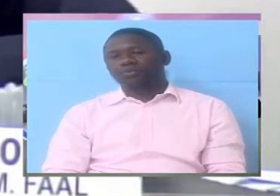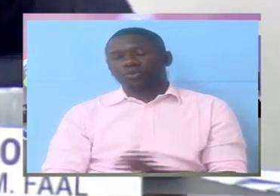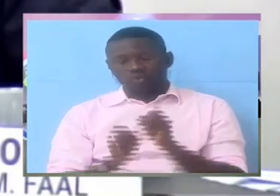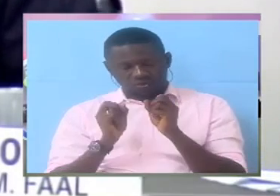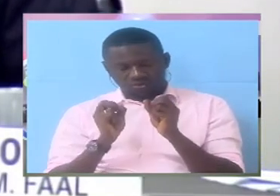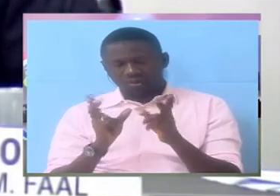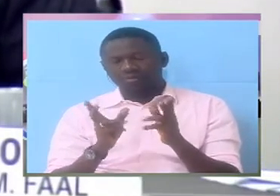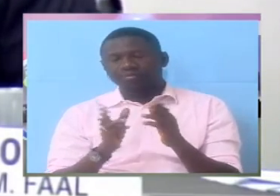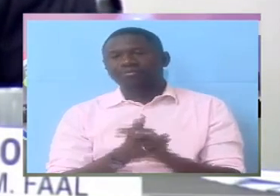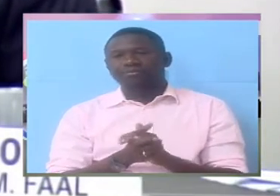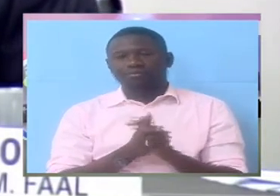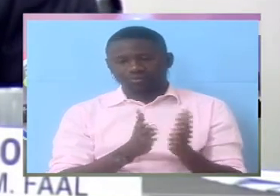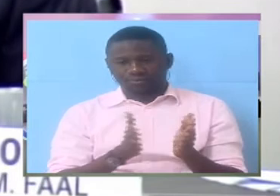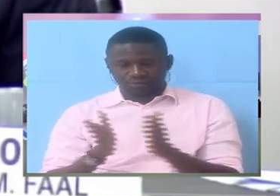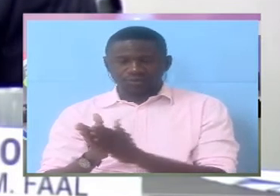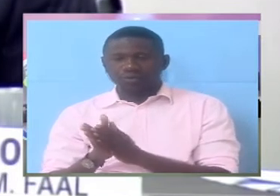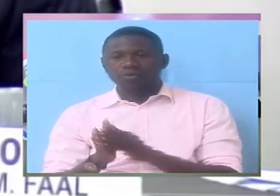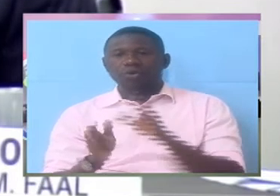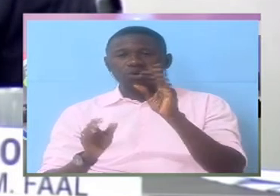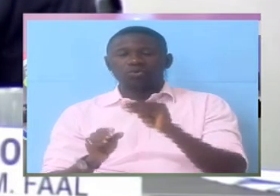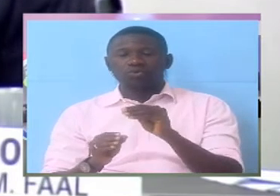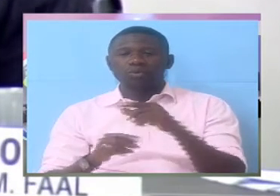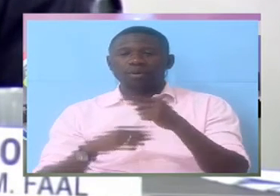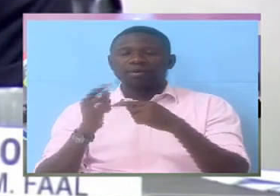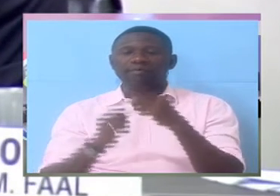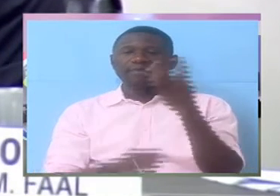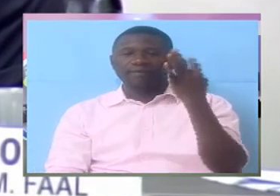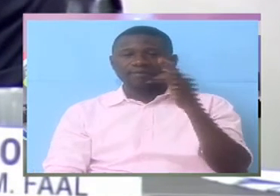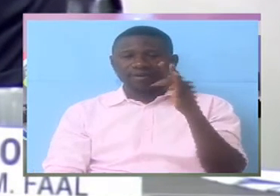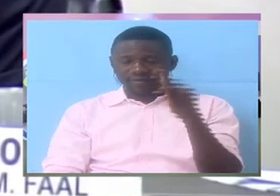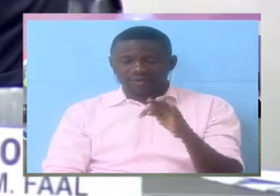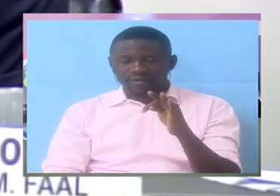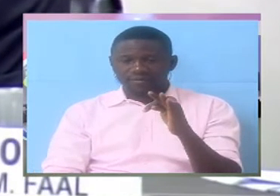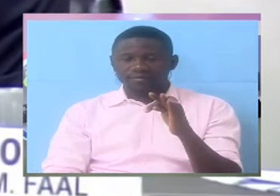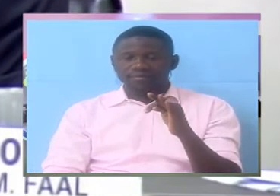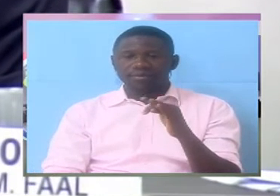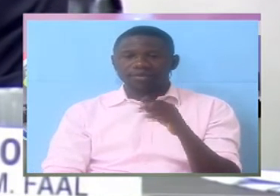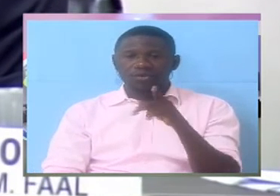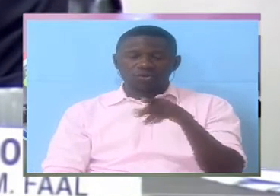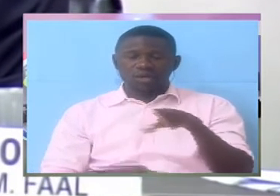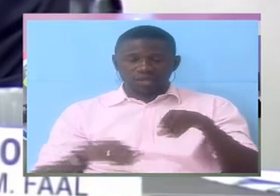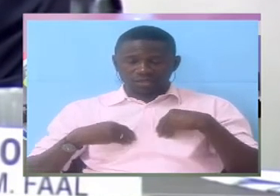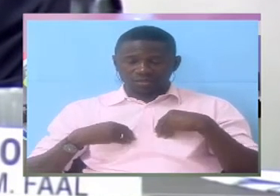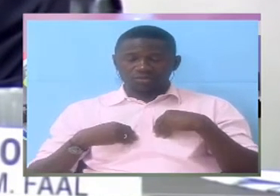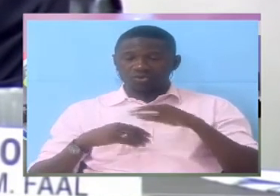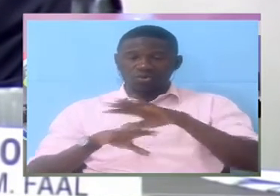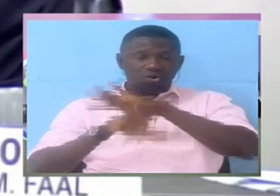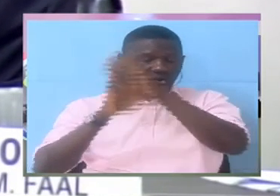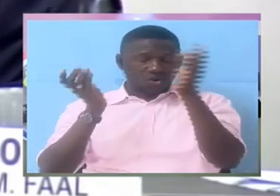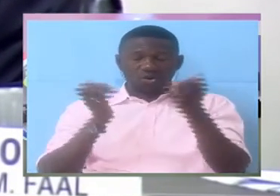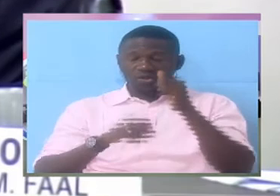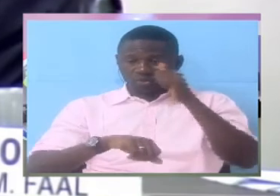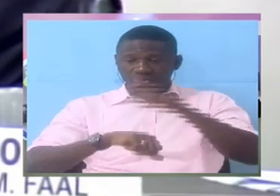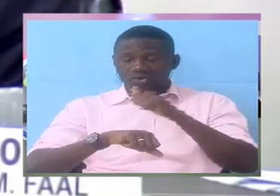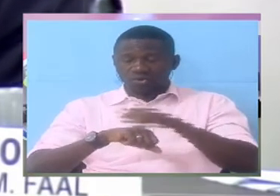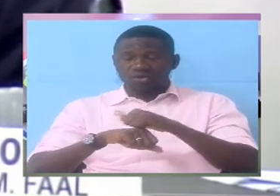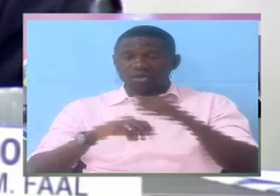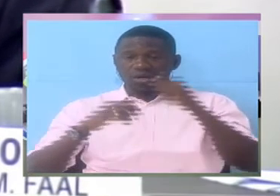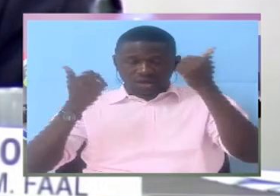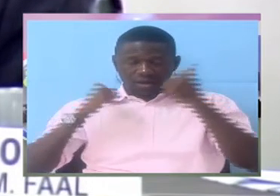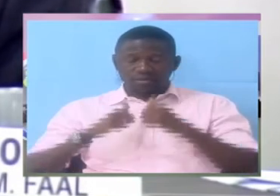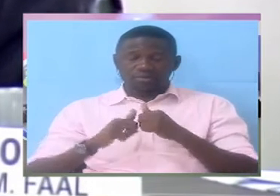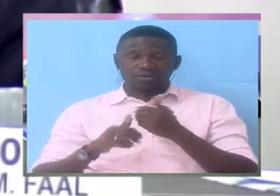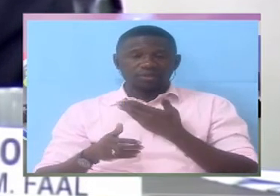Alright. So we've done Farafenye. Farafenye kele. You have admitted to all the tortures that have been